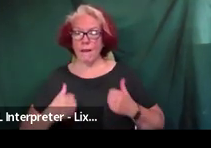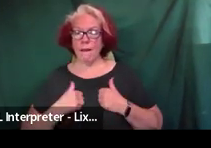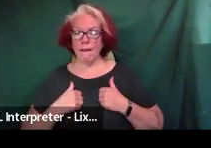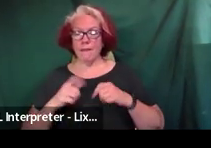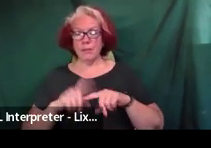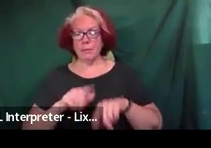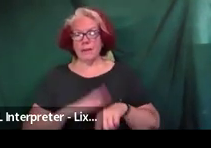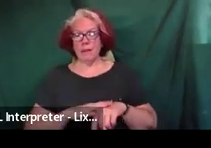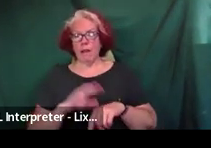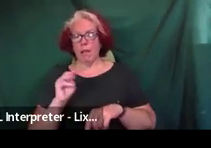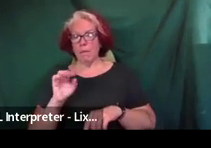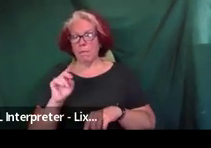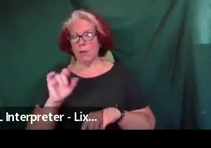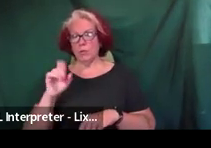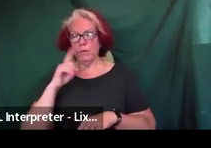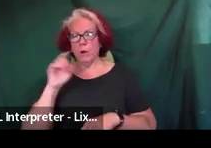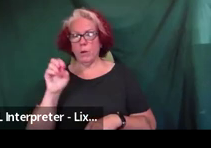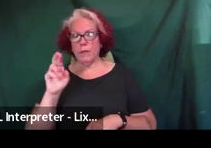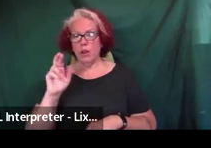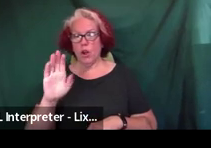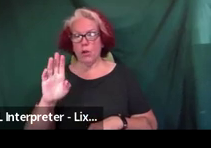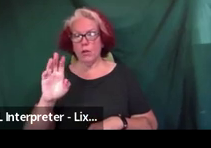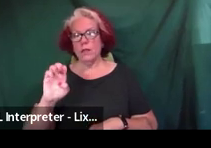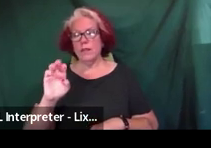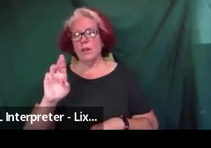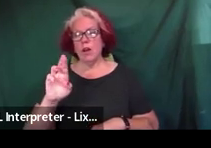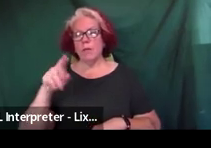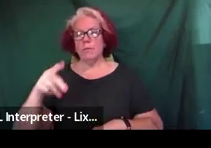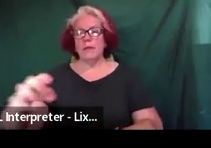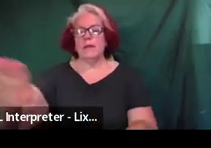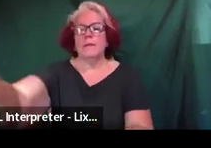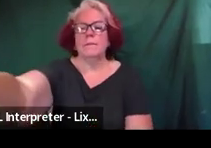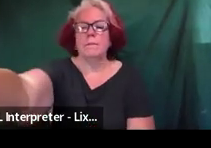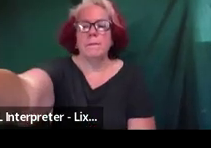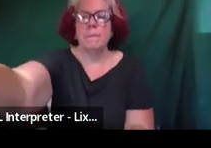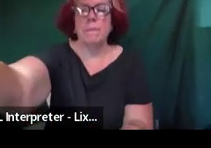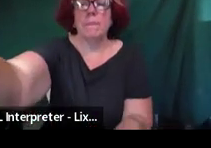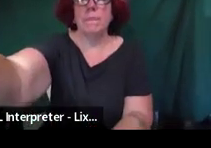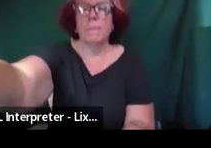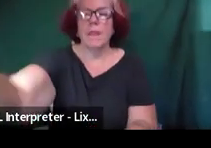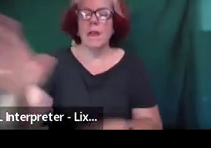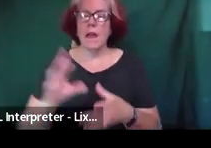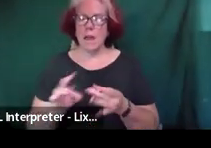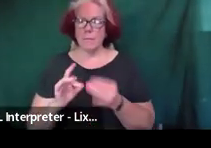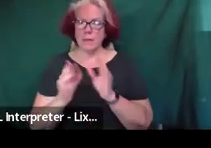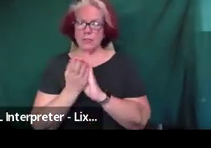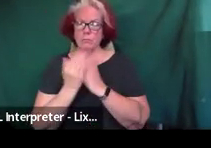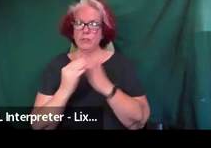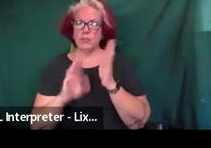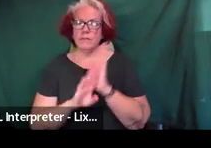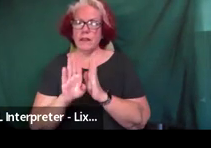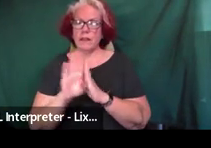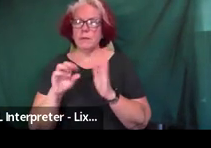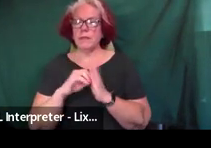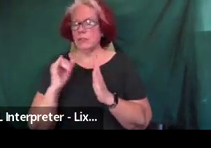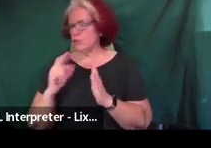module is for our ERP system, I mentioned budget development in January, we will have procurement that will